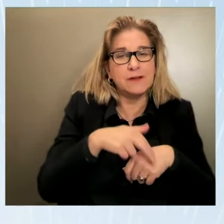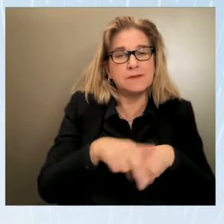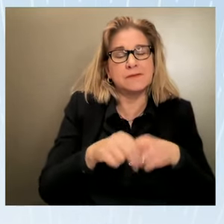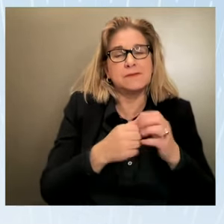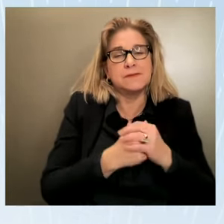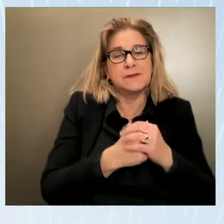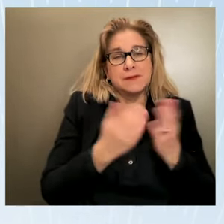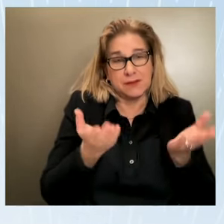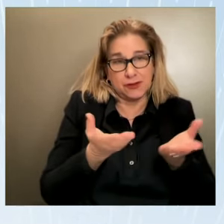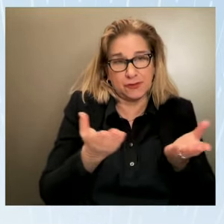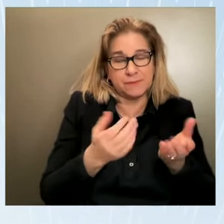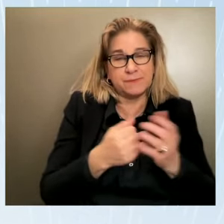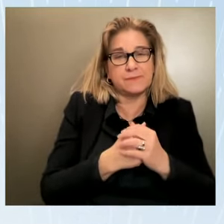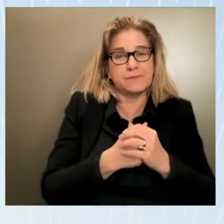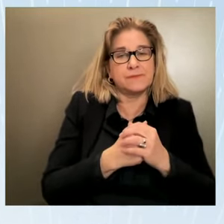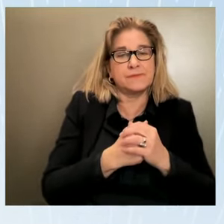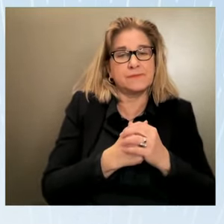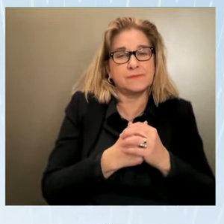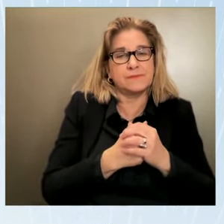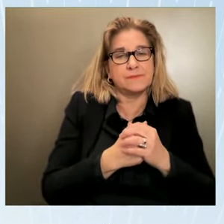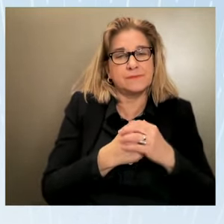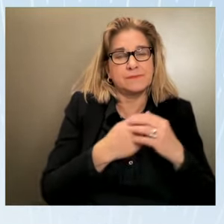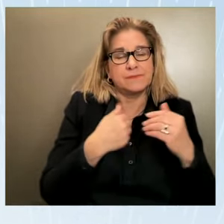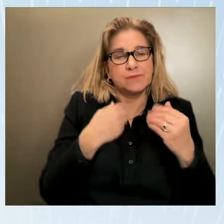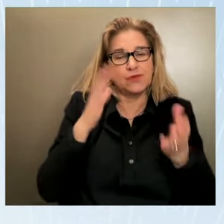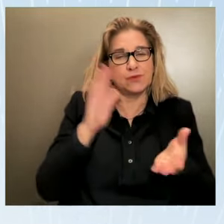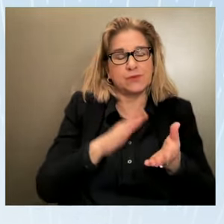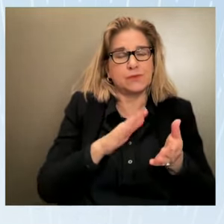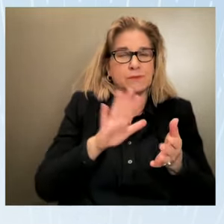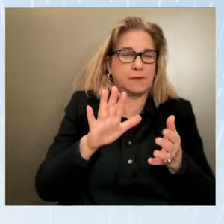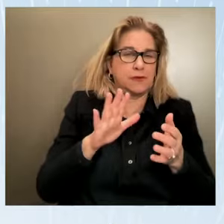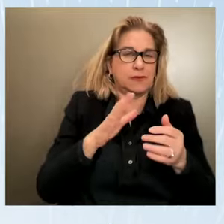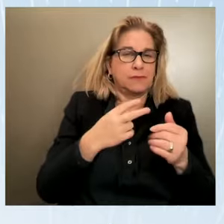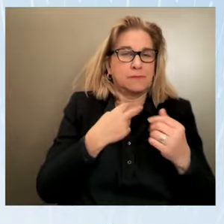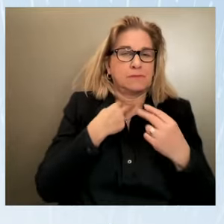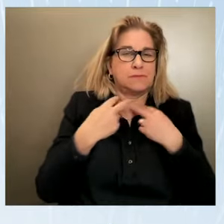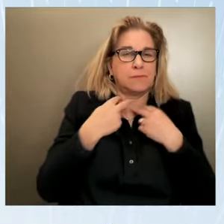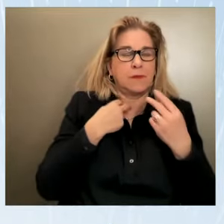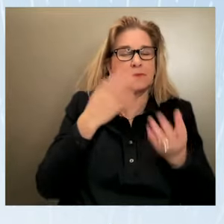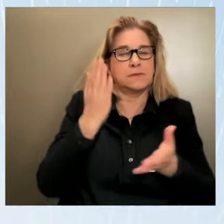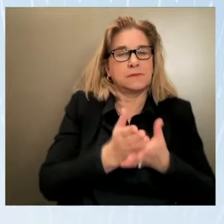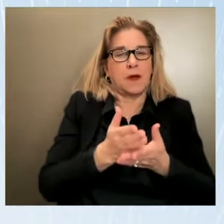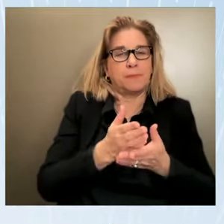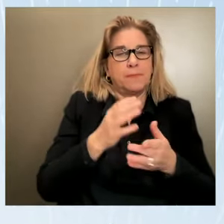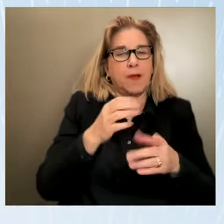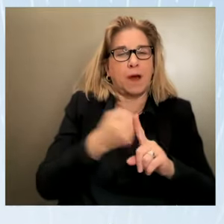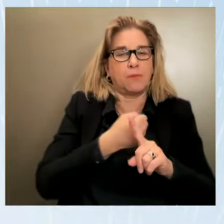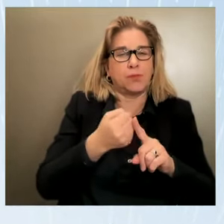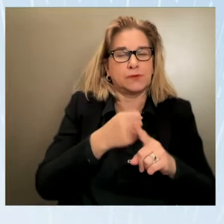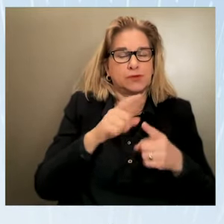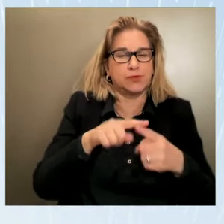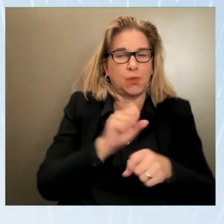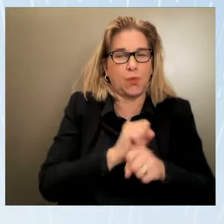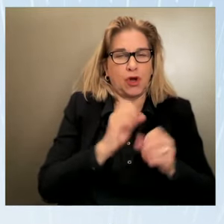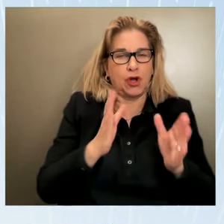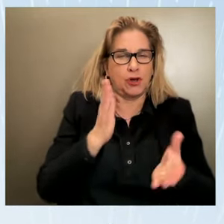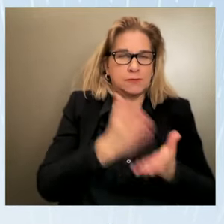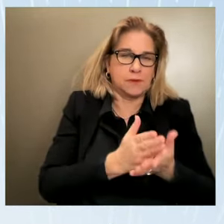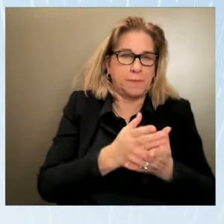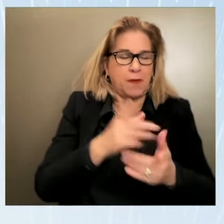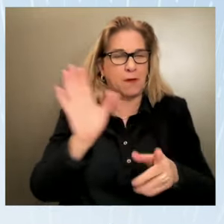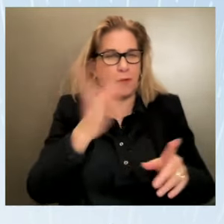Allison, thank you very, very much, and really appreciate as well the usually vital focus on